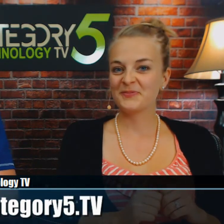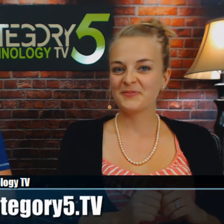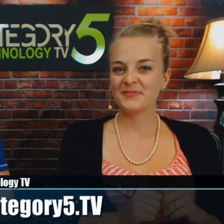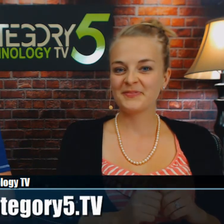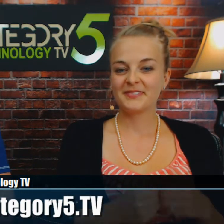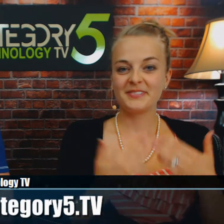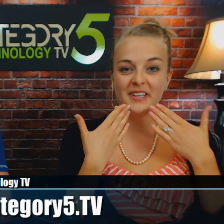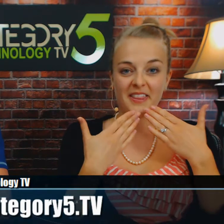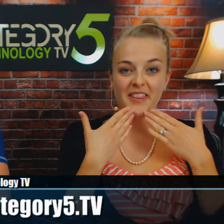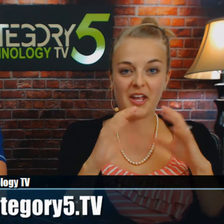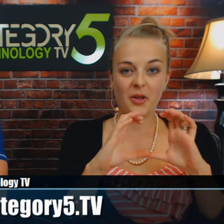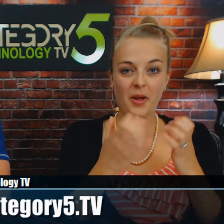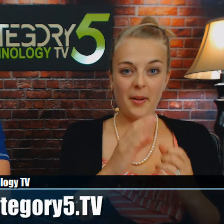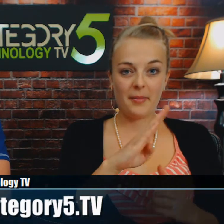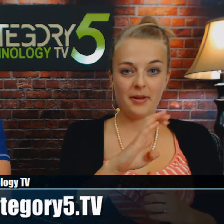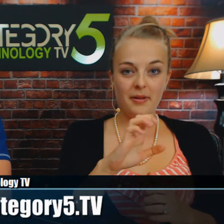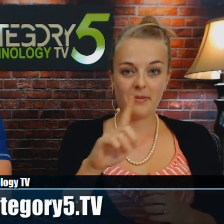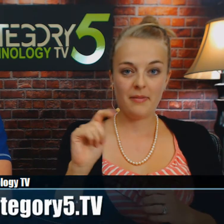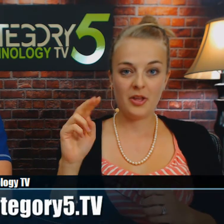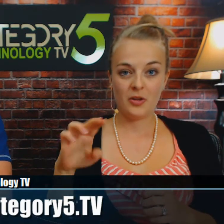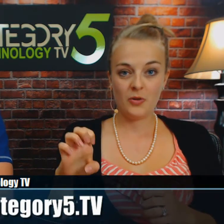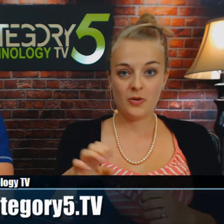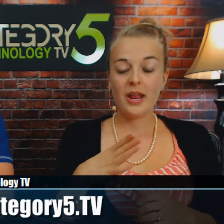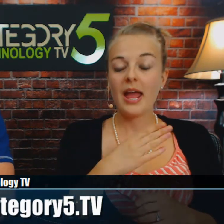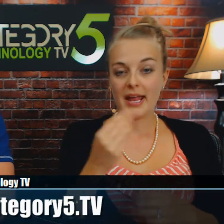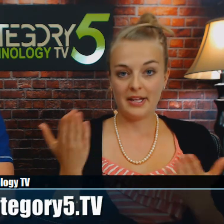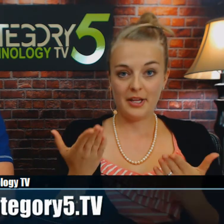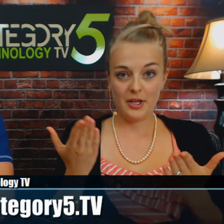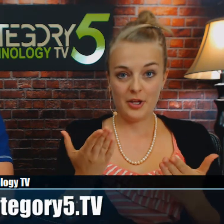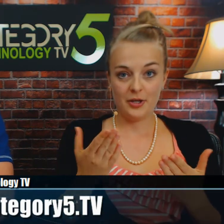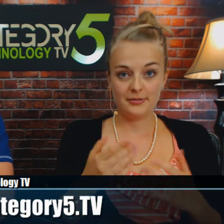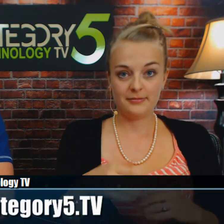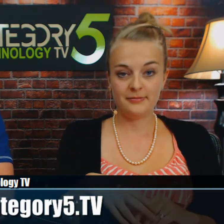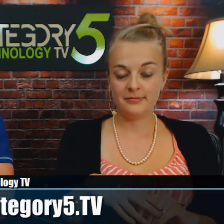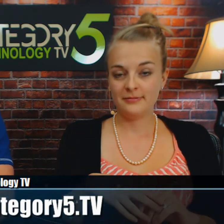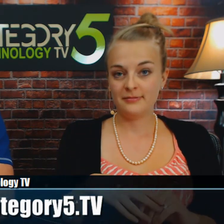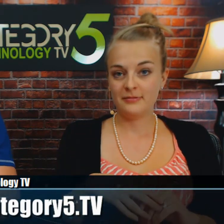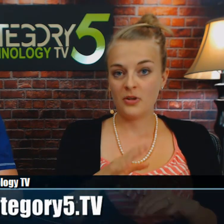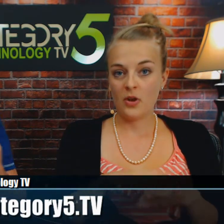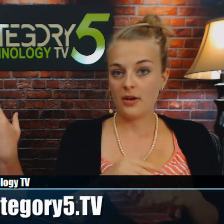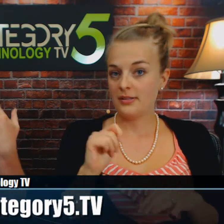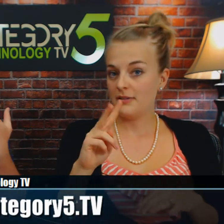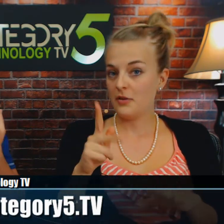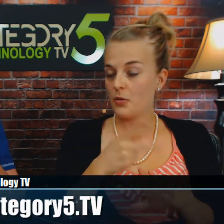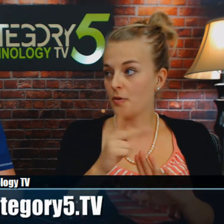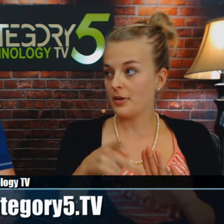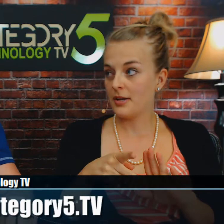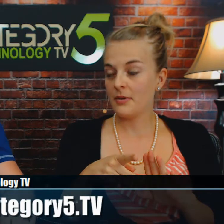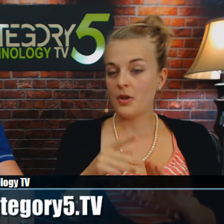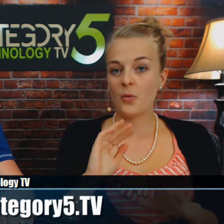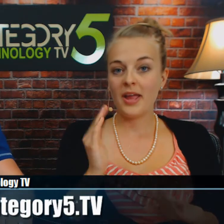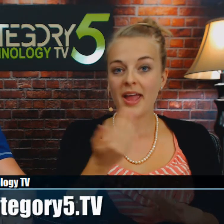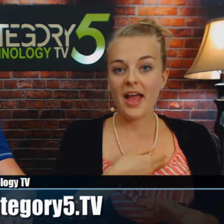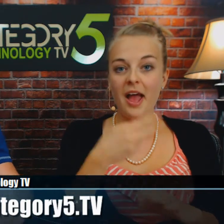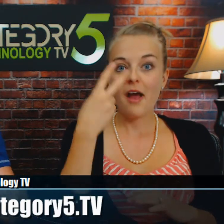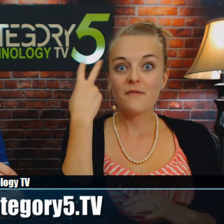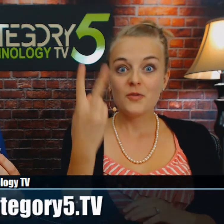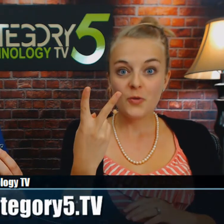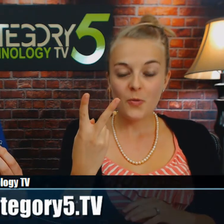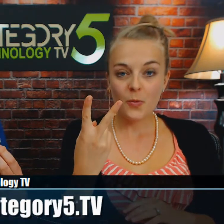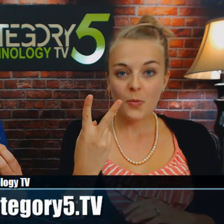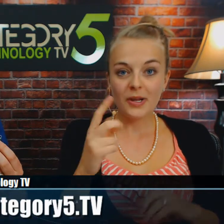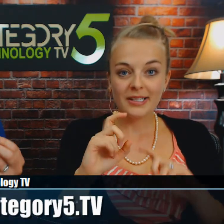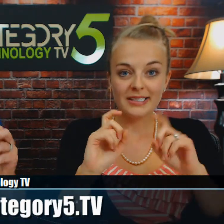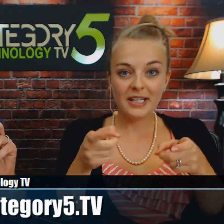and here at Category 5 TV, we have a couple of these to give away, and by that I mean a left and a right Beltone